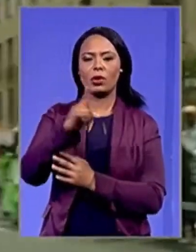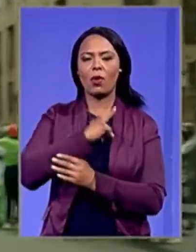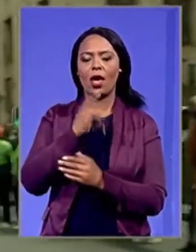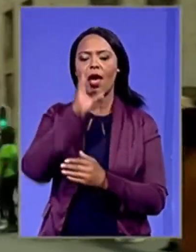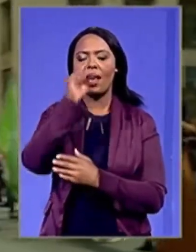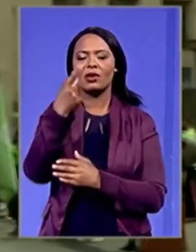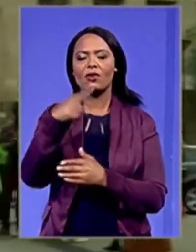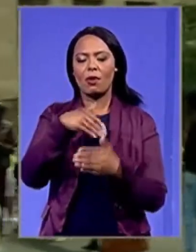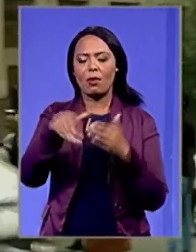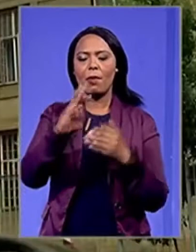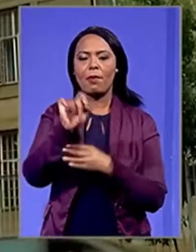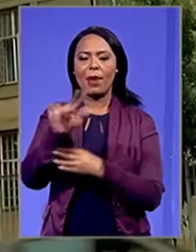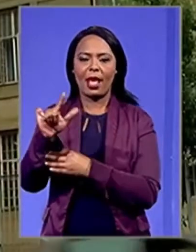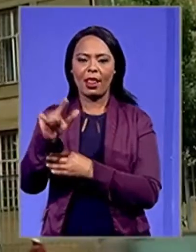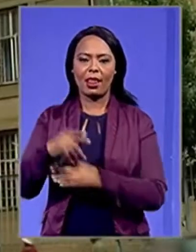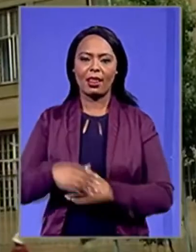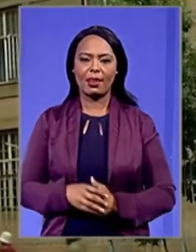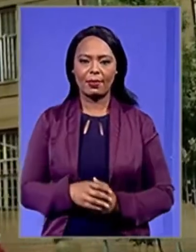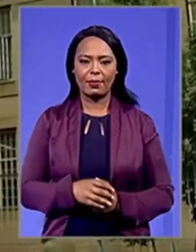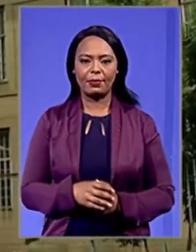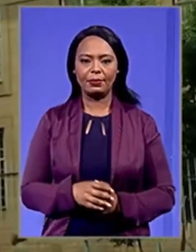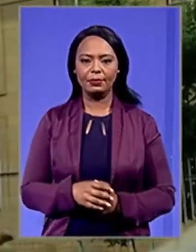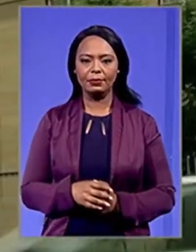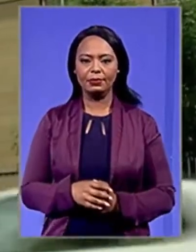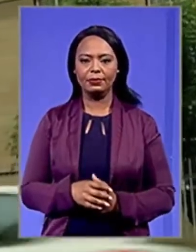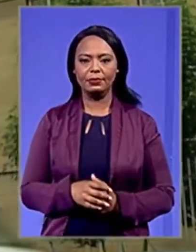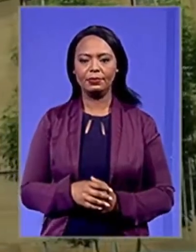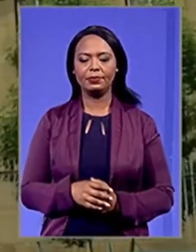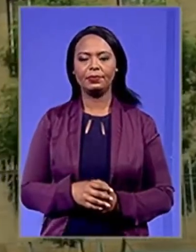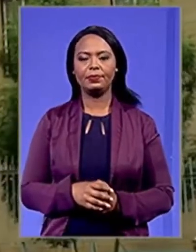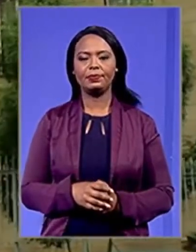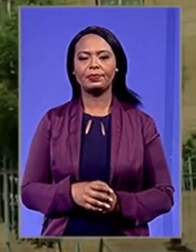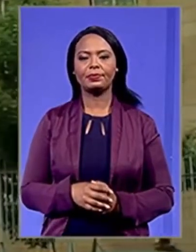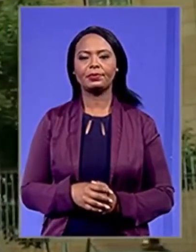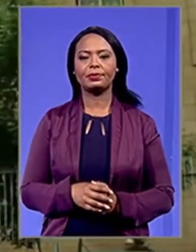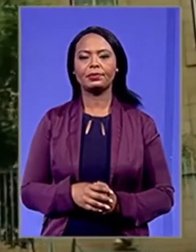ya beili. Offense Stimo, SABC News, Johannesburg.